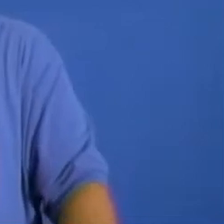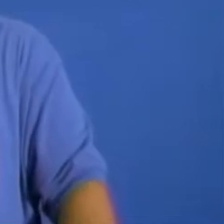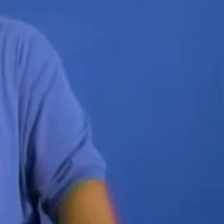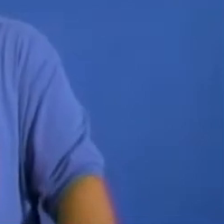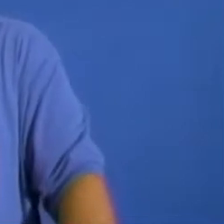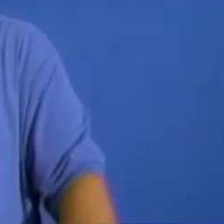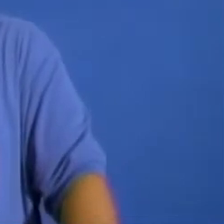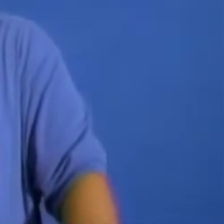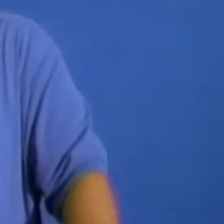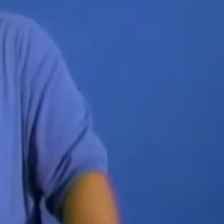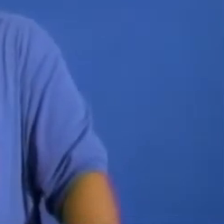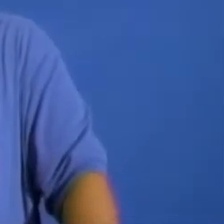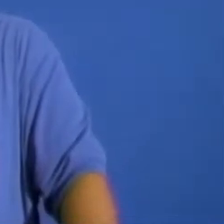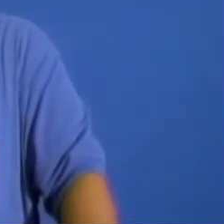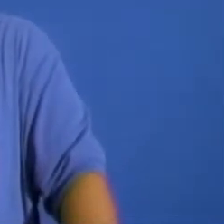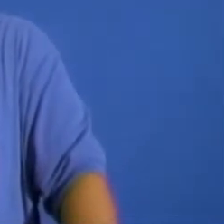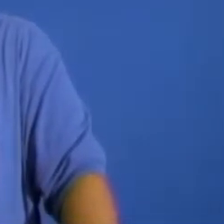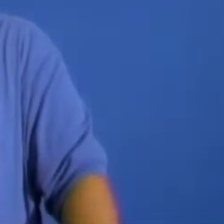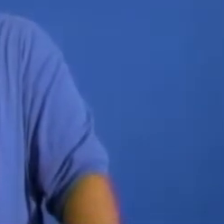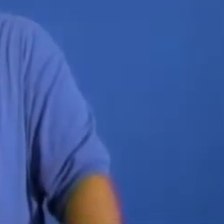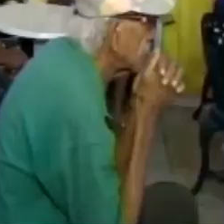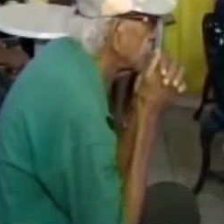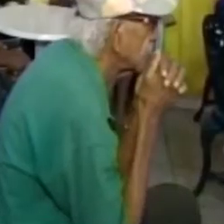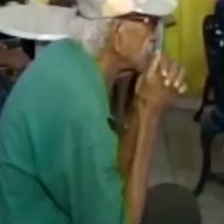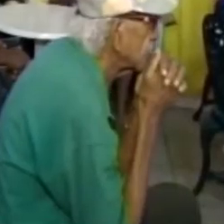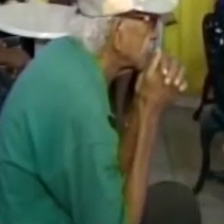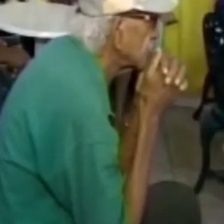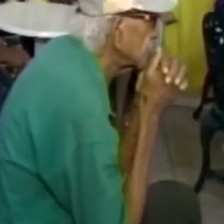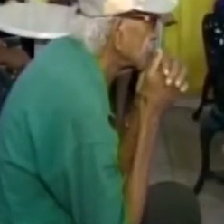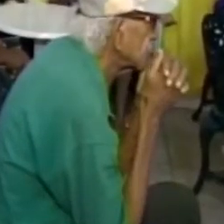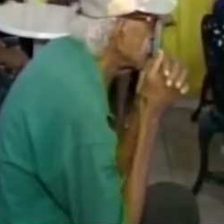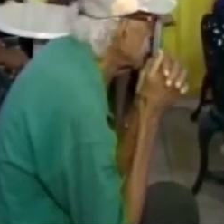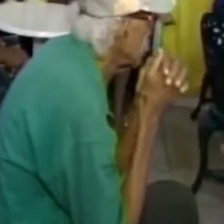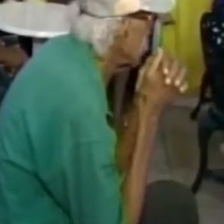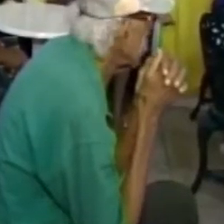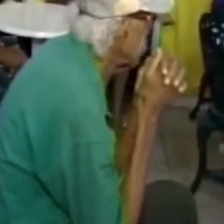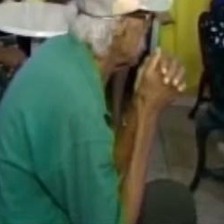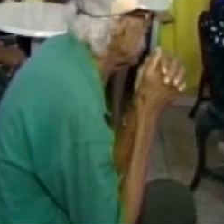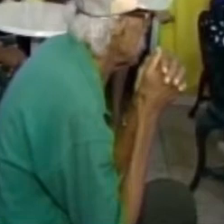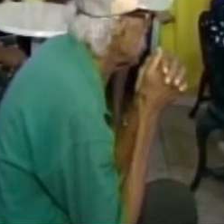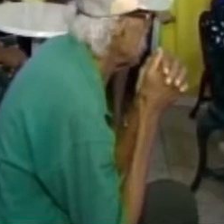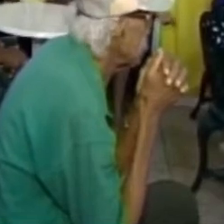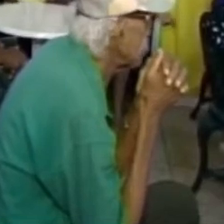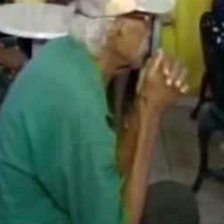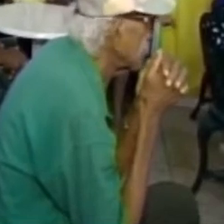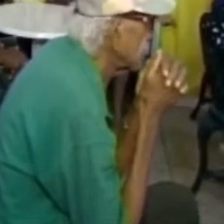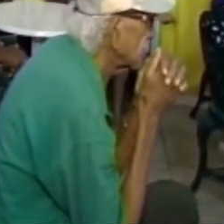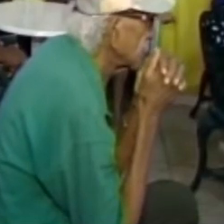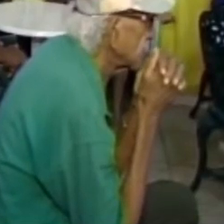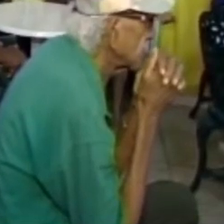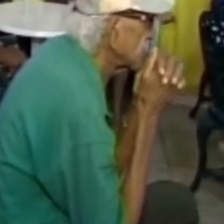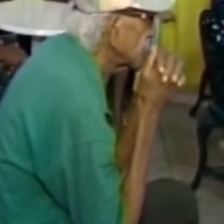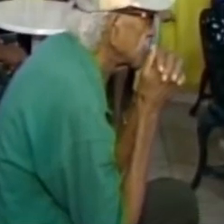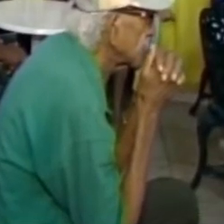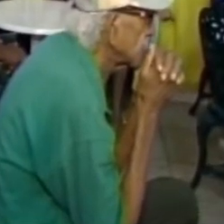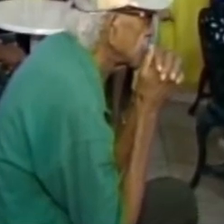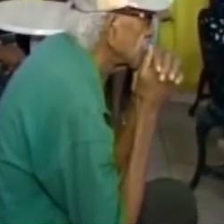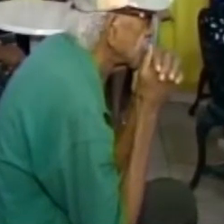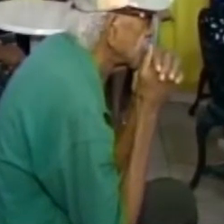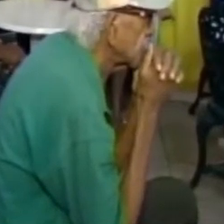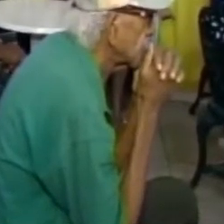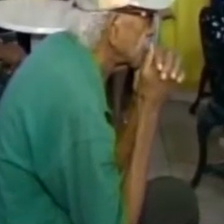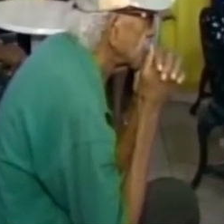Street headquarters. In his presentation, he said successful projects of the DLP, like free secondary education, free school meals,